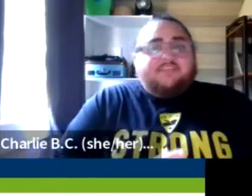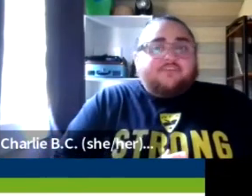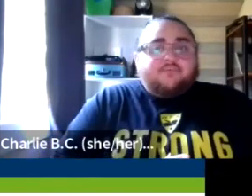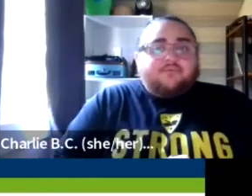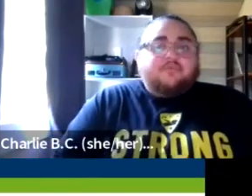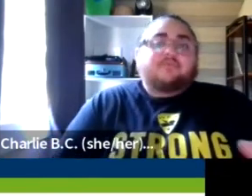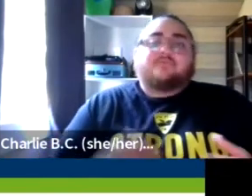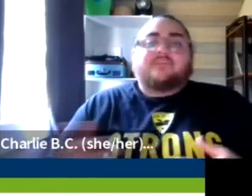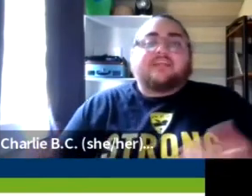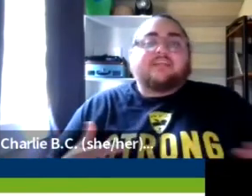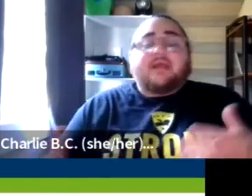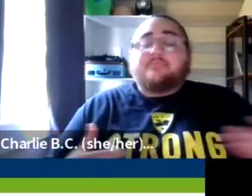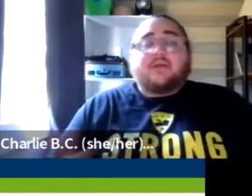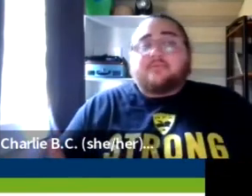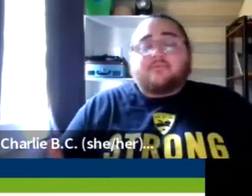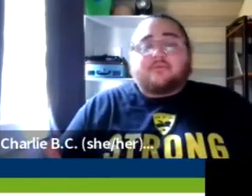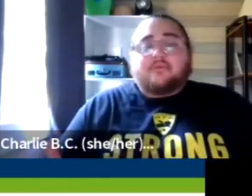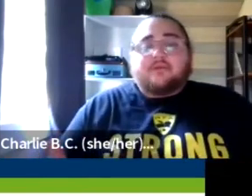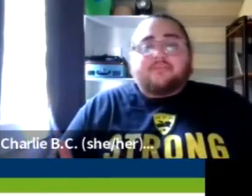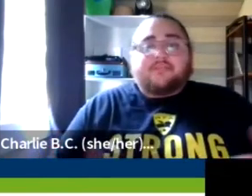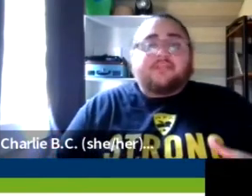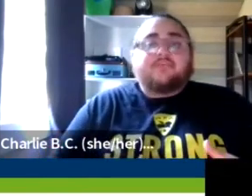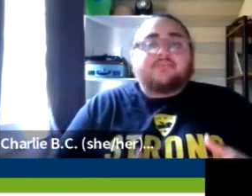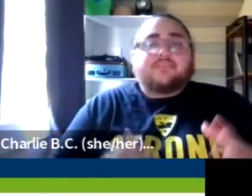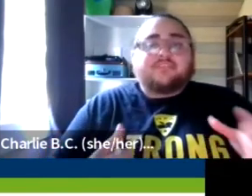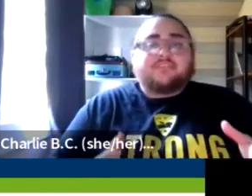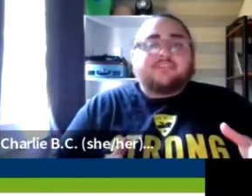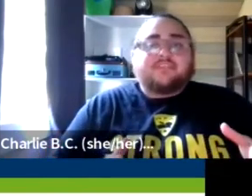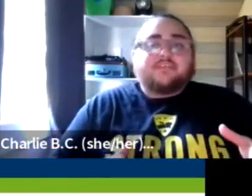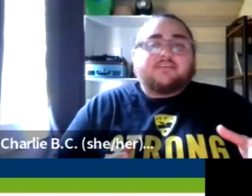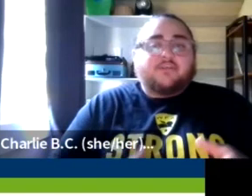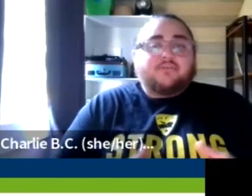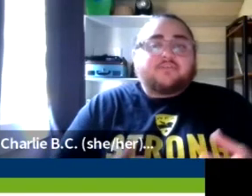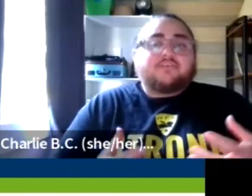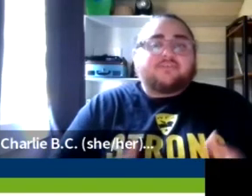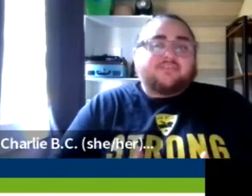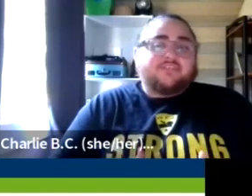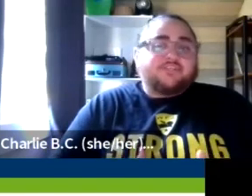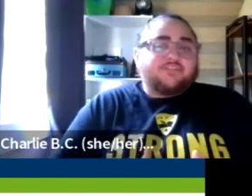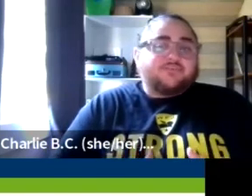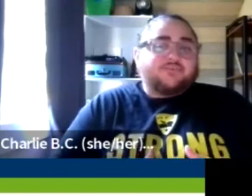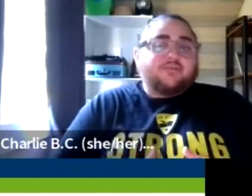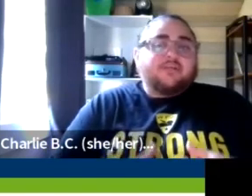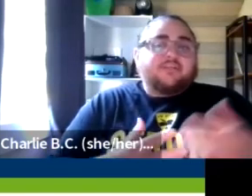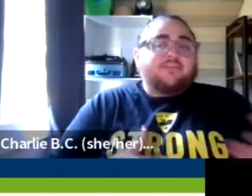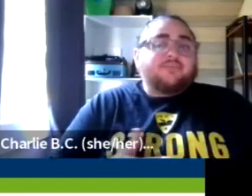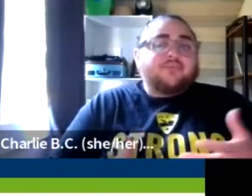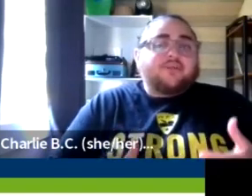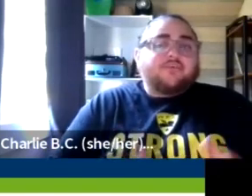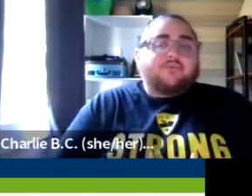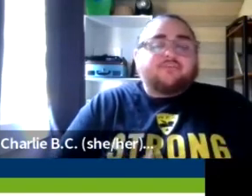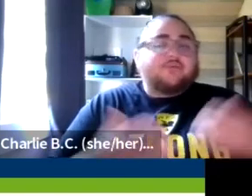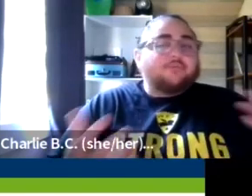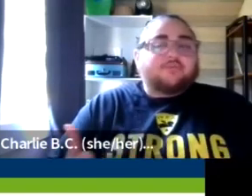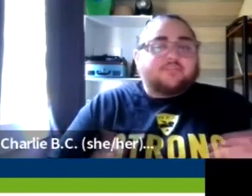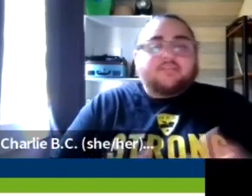it's an individual related by blood or affinity whose existing close association to the youth or